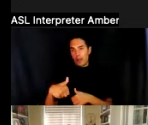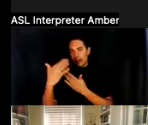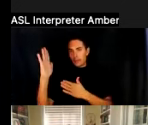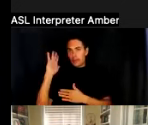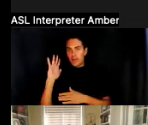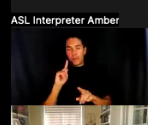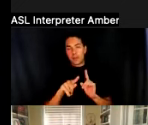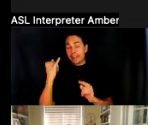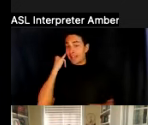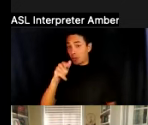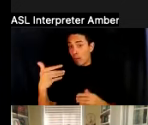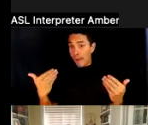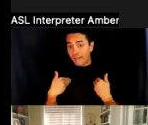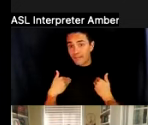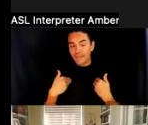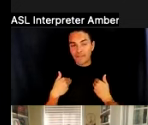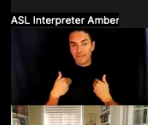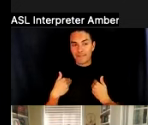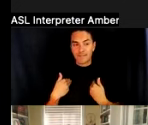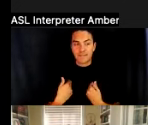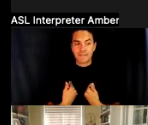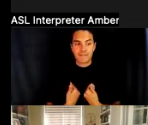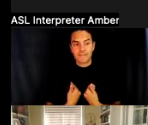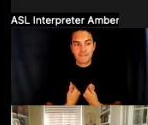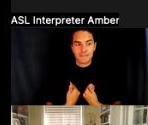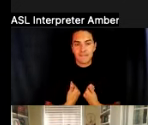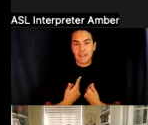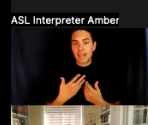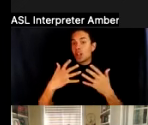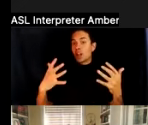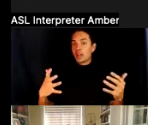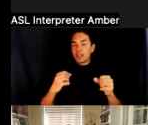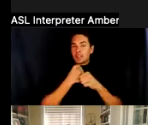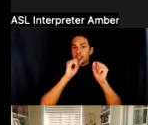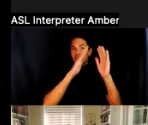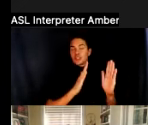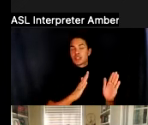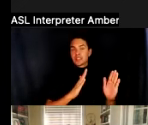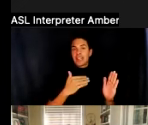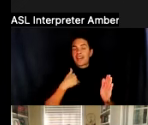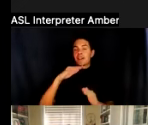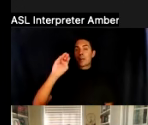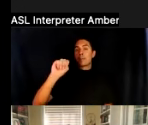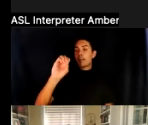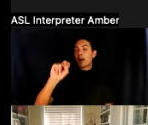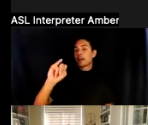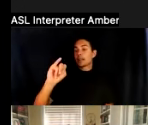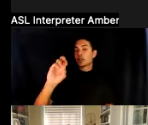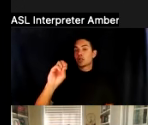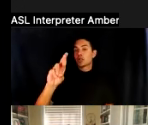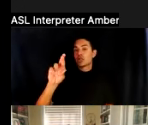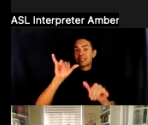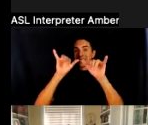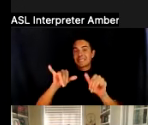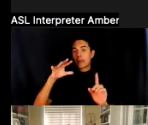like if you have a, like a lot of shelters might have monitor systems in their